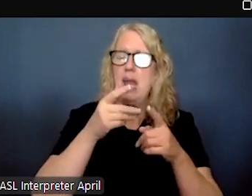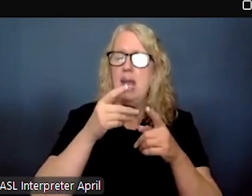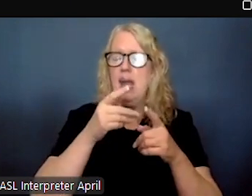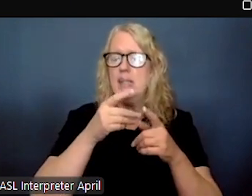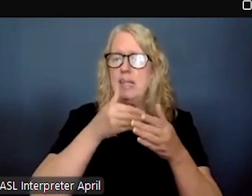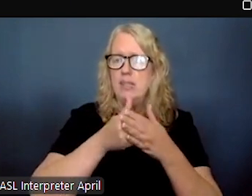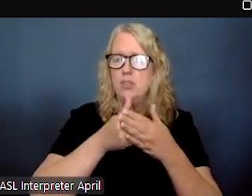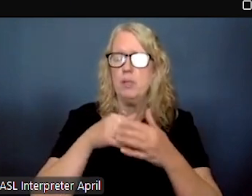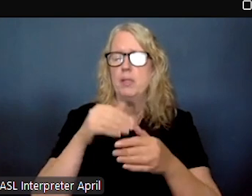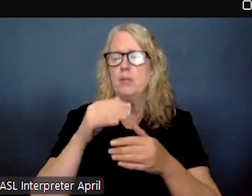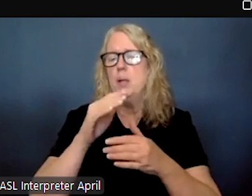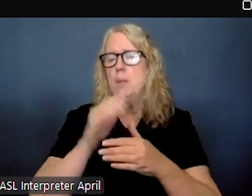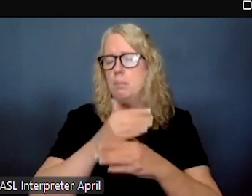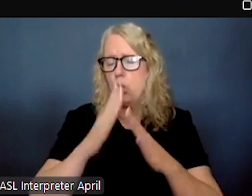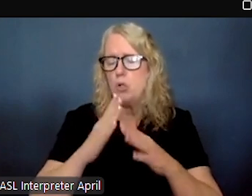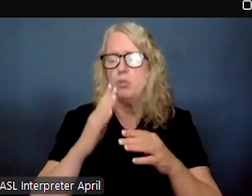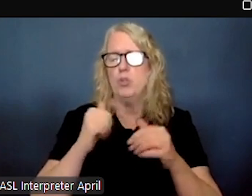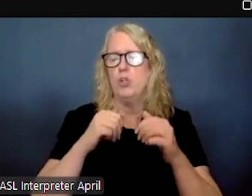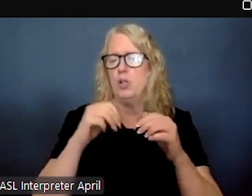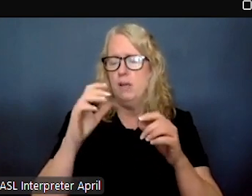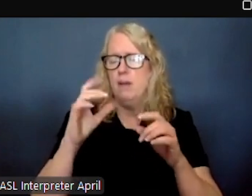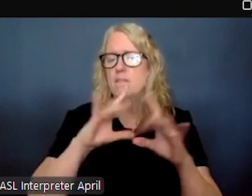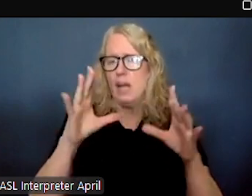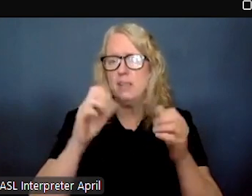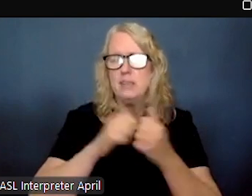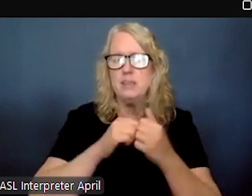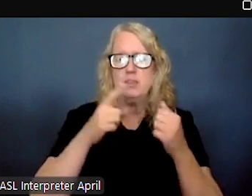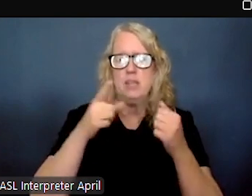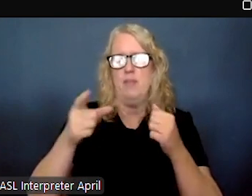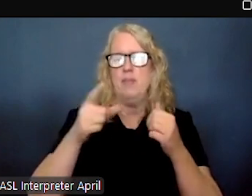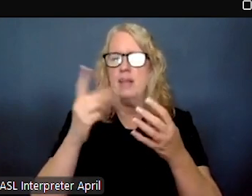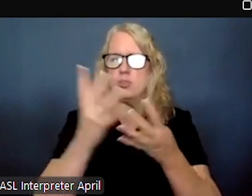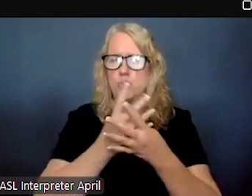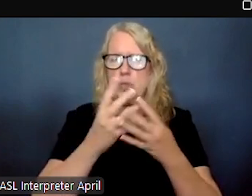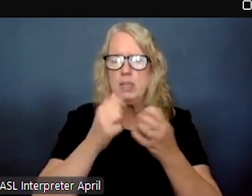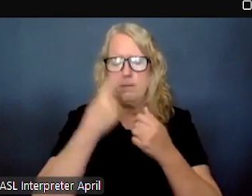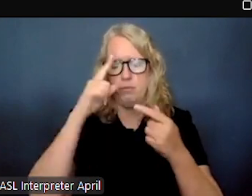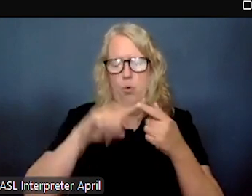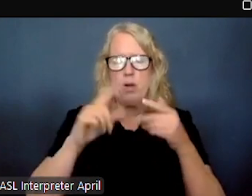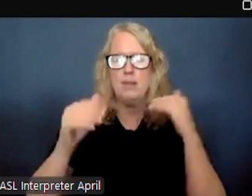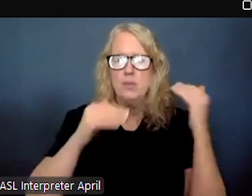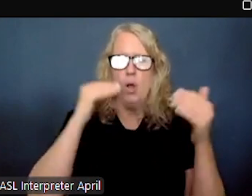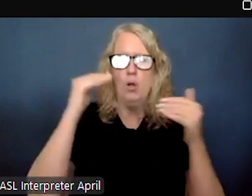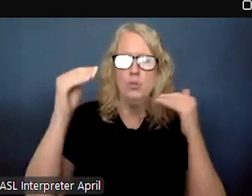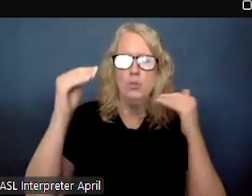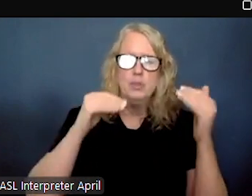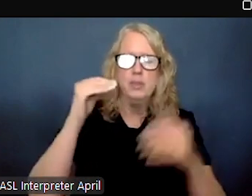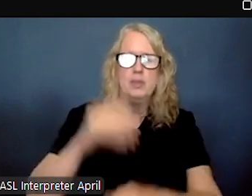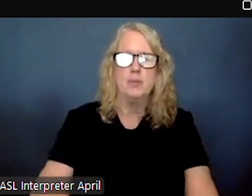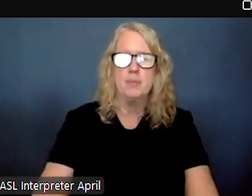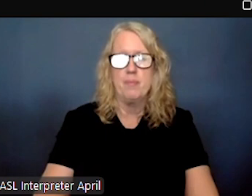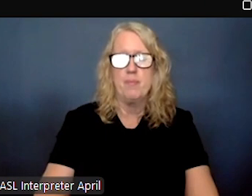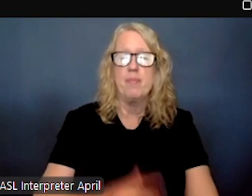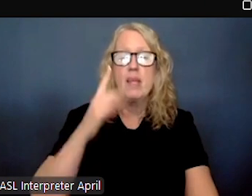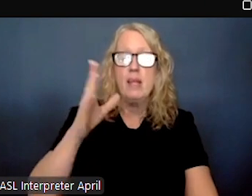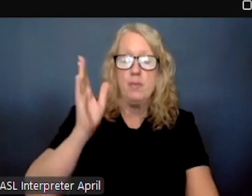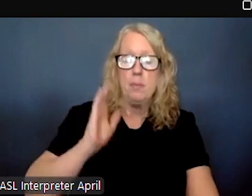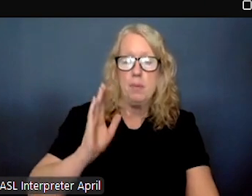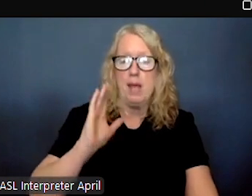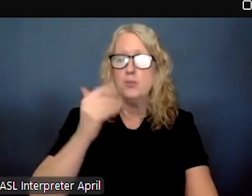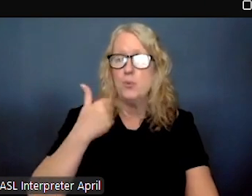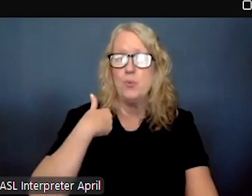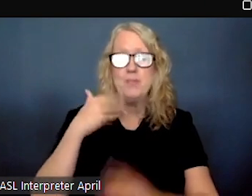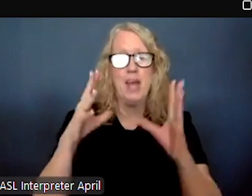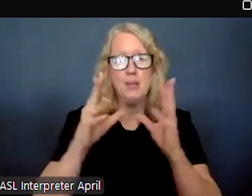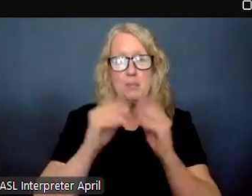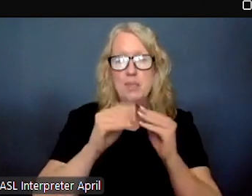Screening and Safety Planning with Adults. And we in the past we've had